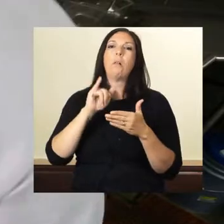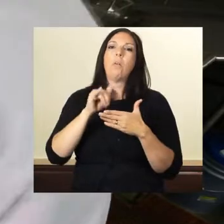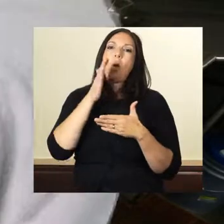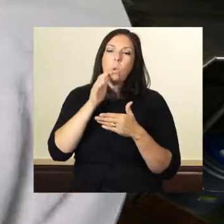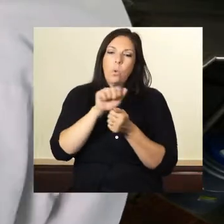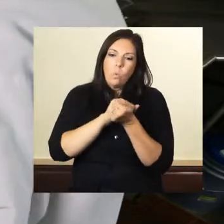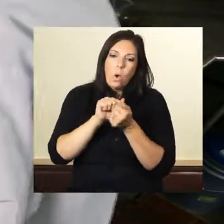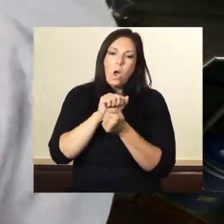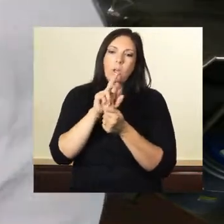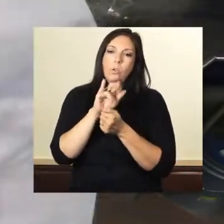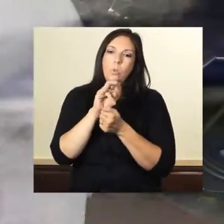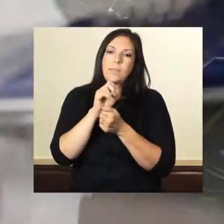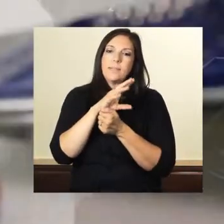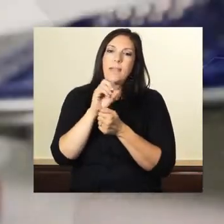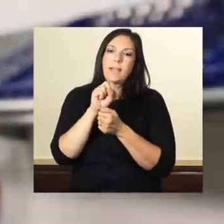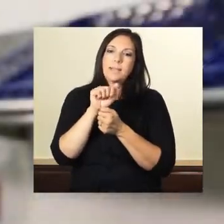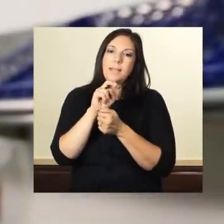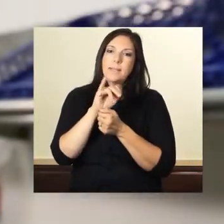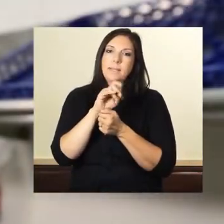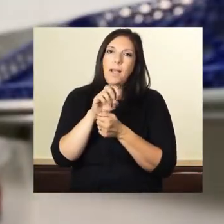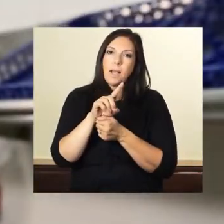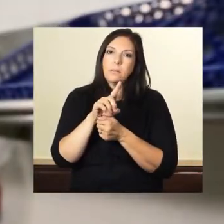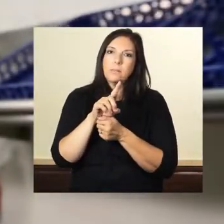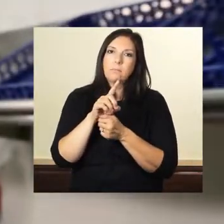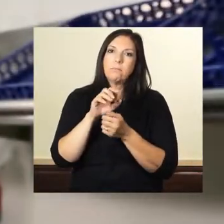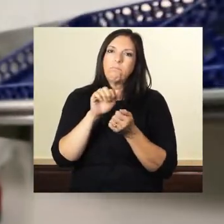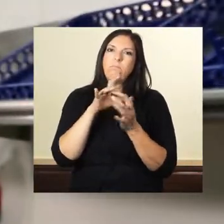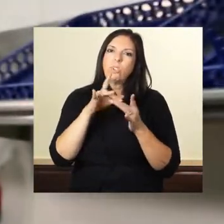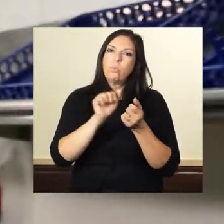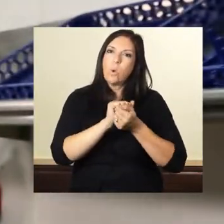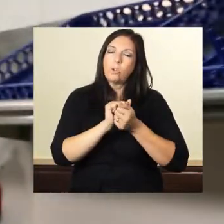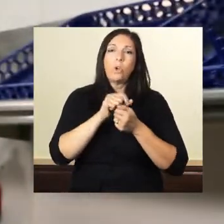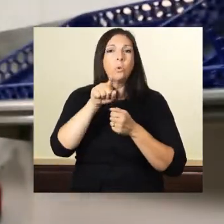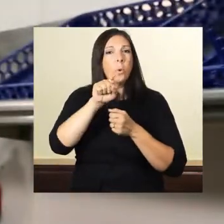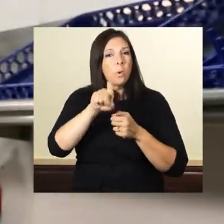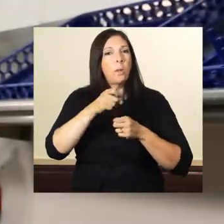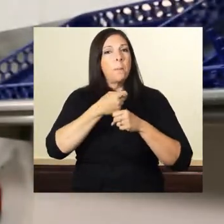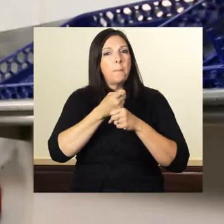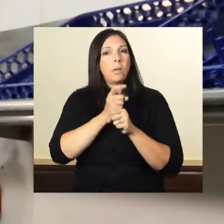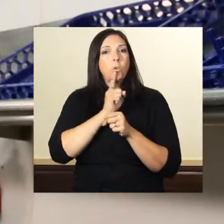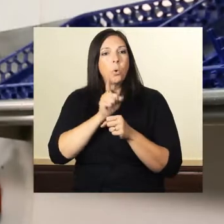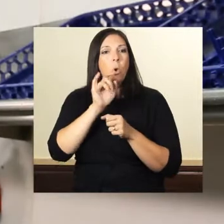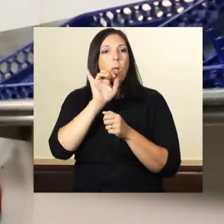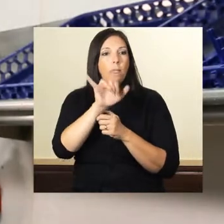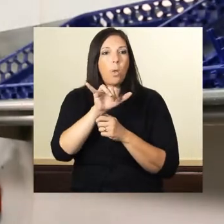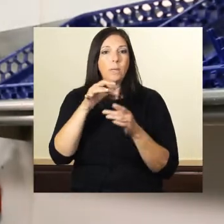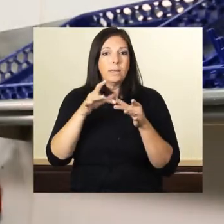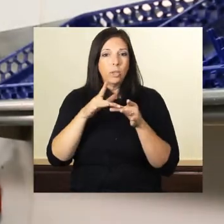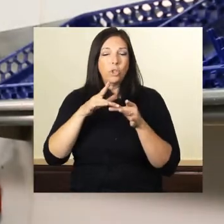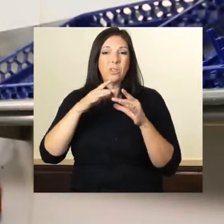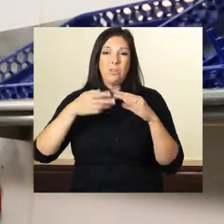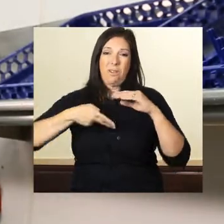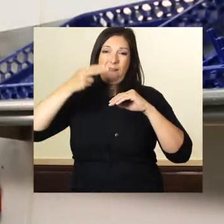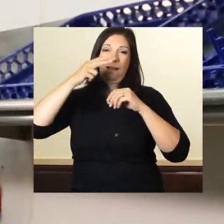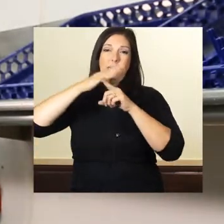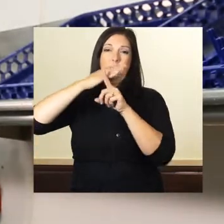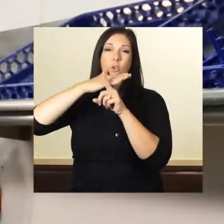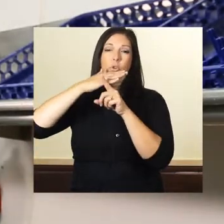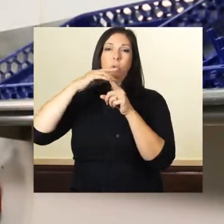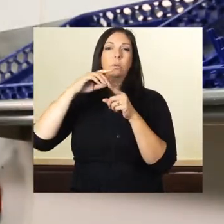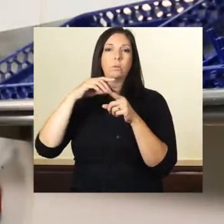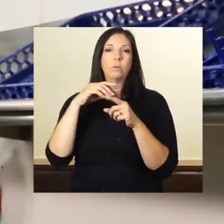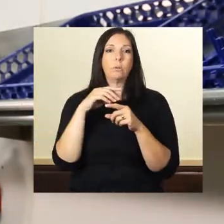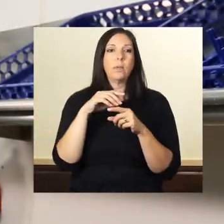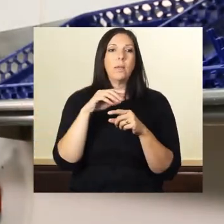You may have a mechanical dishwasher that will wash, rinse, and sanitize the dishes. You need to know that the dishes are